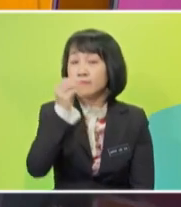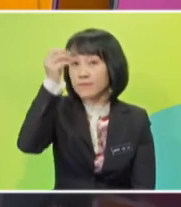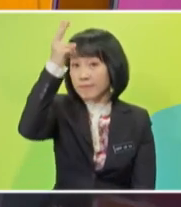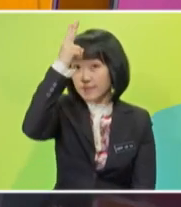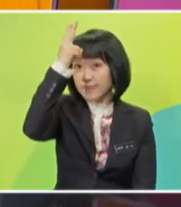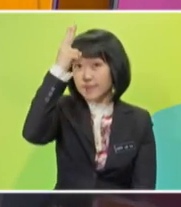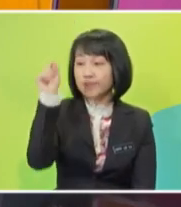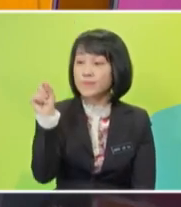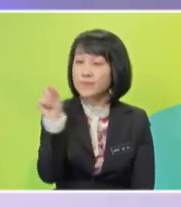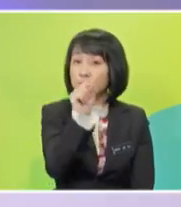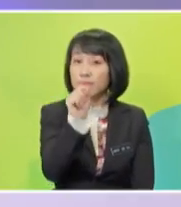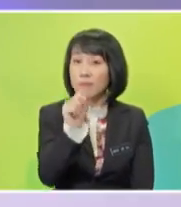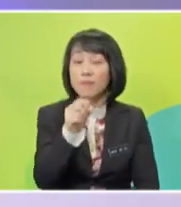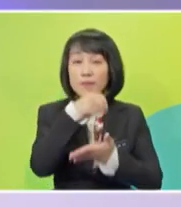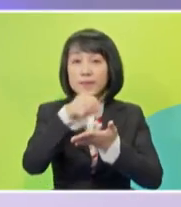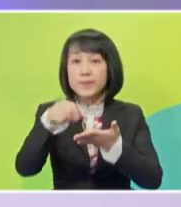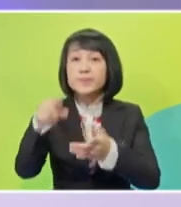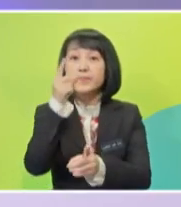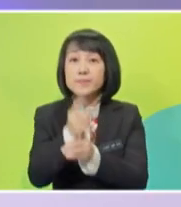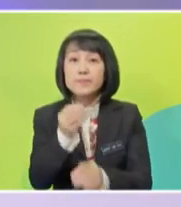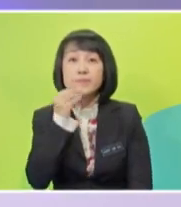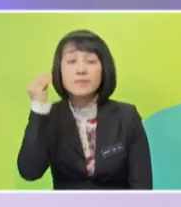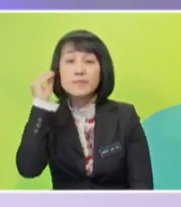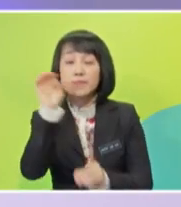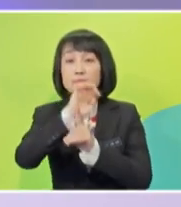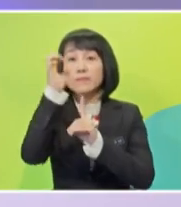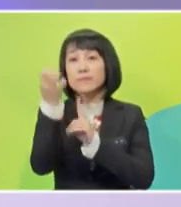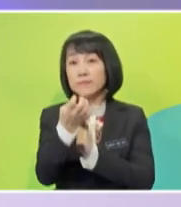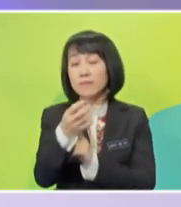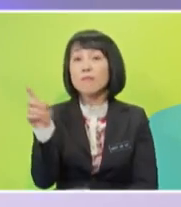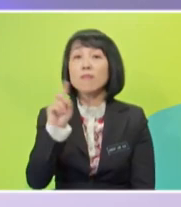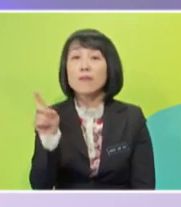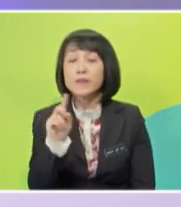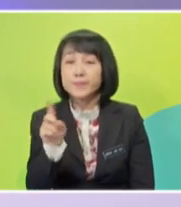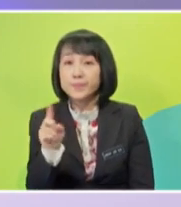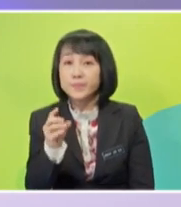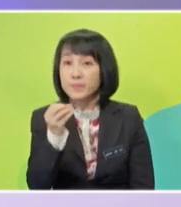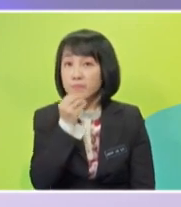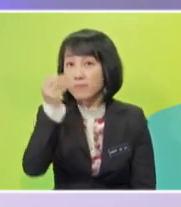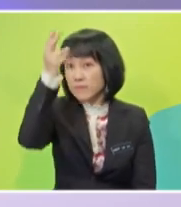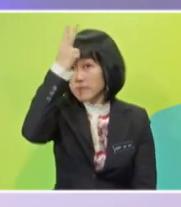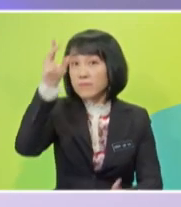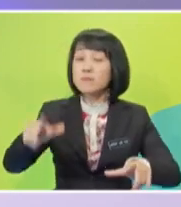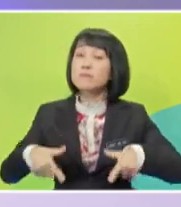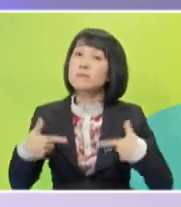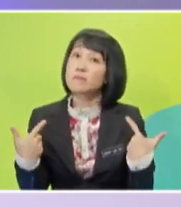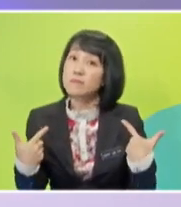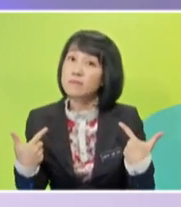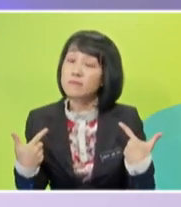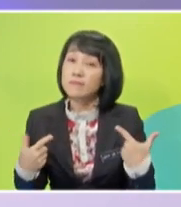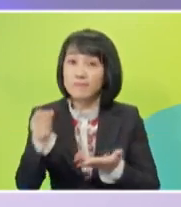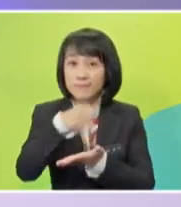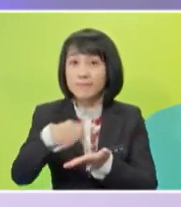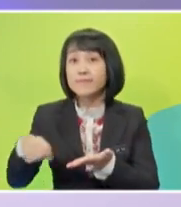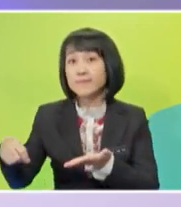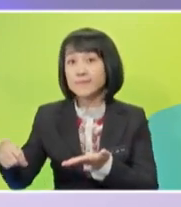put a dash and then you write down the habitat. So where is it supposed to be? Where does the goat live? Okay, you write